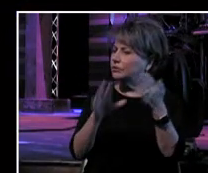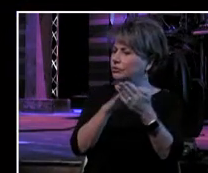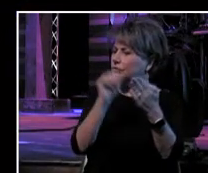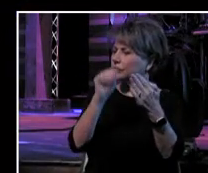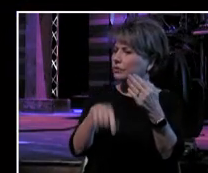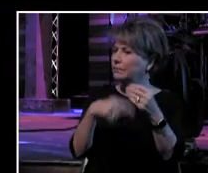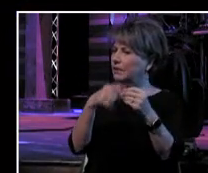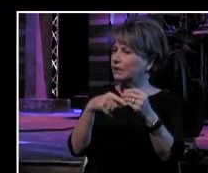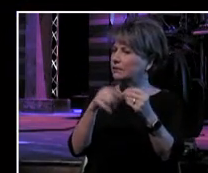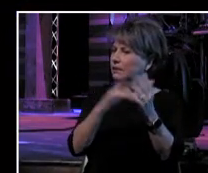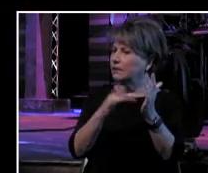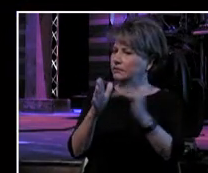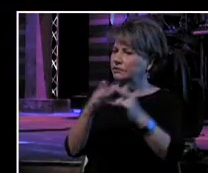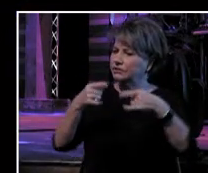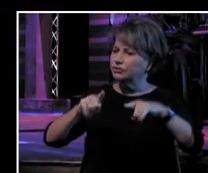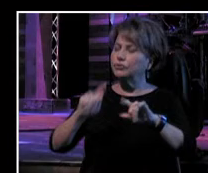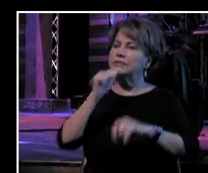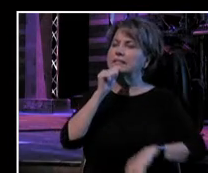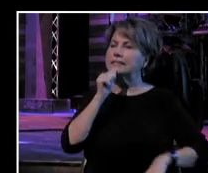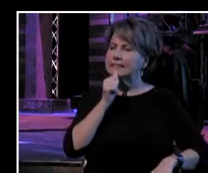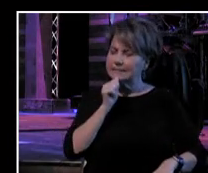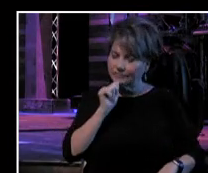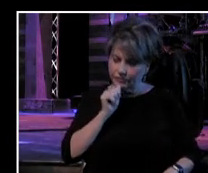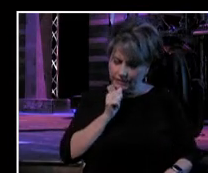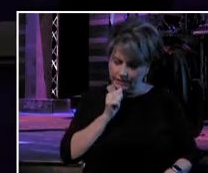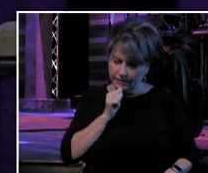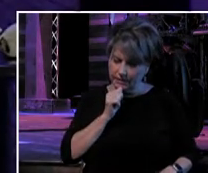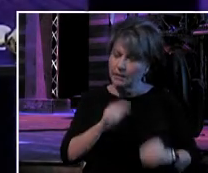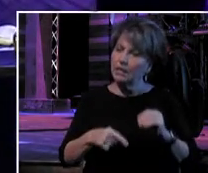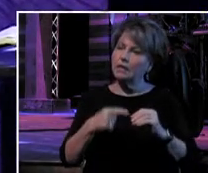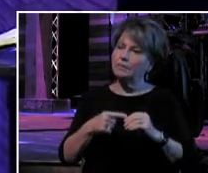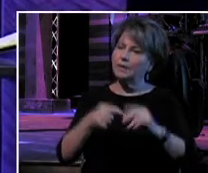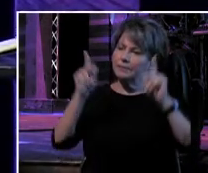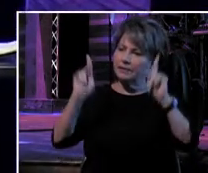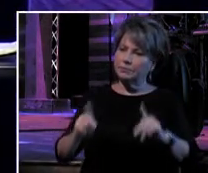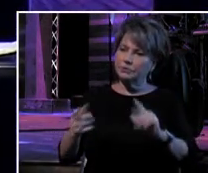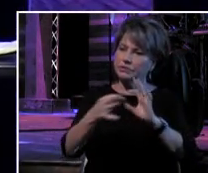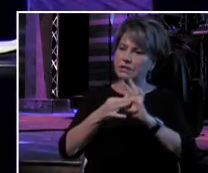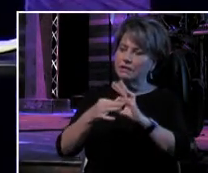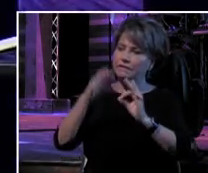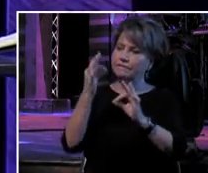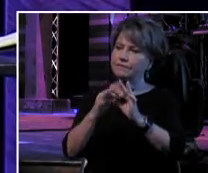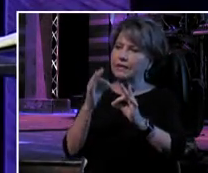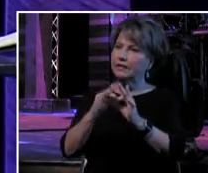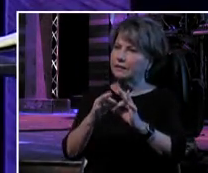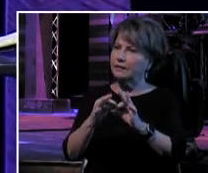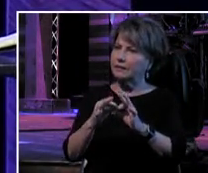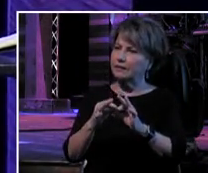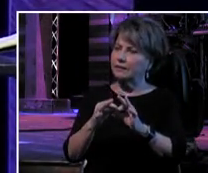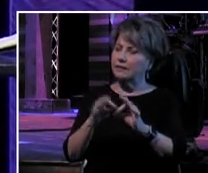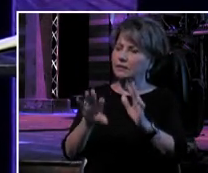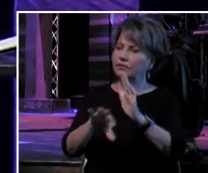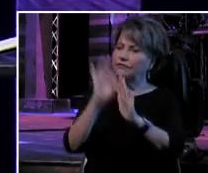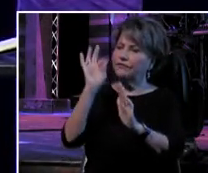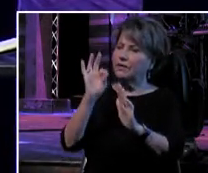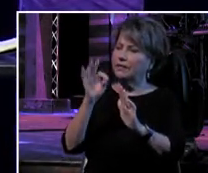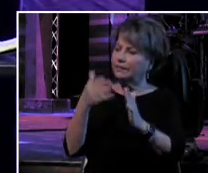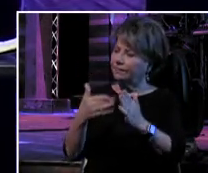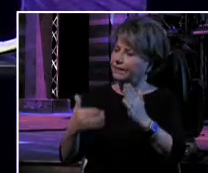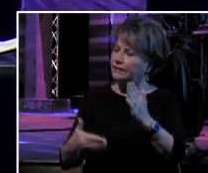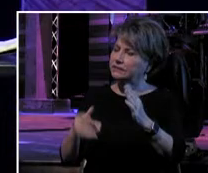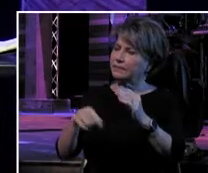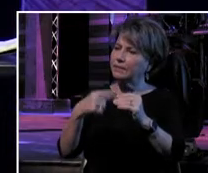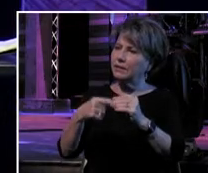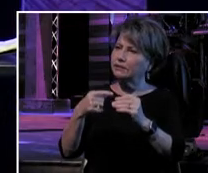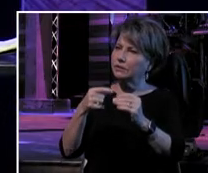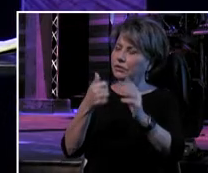in the midst of your suffering? What are you discovering about being a person of faith? What are you discovering about yourself when things get